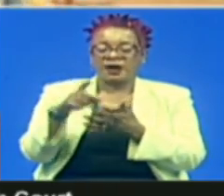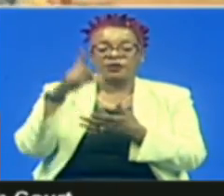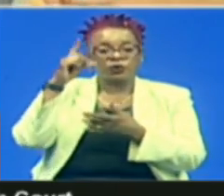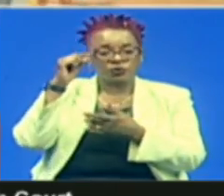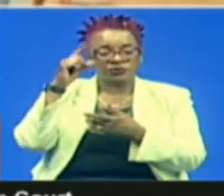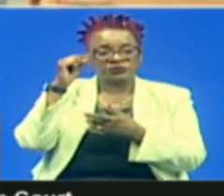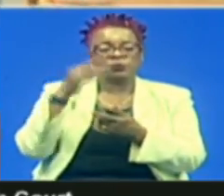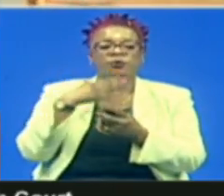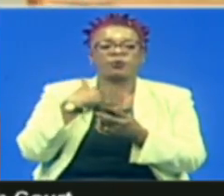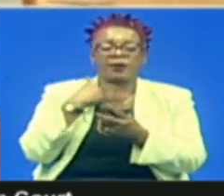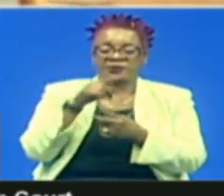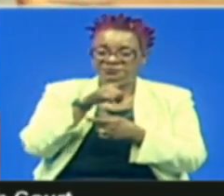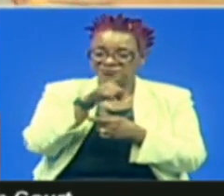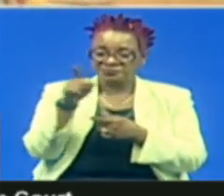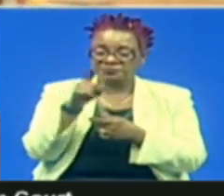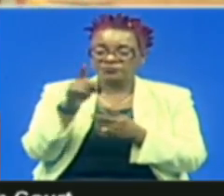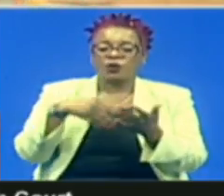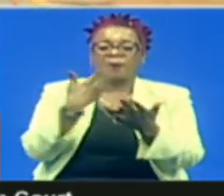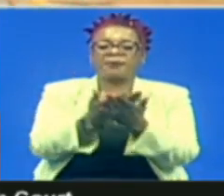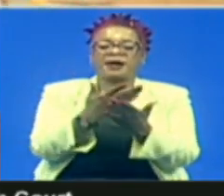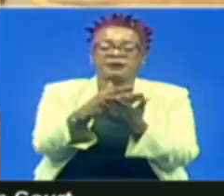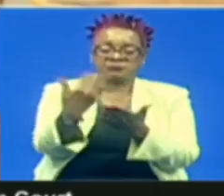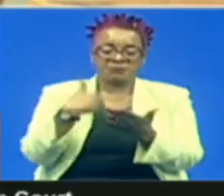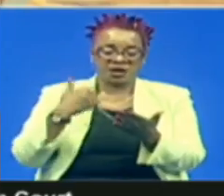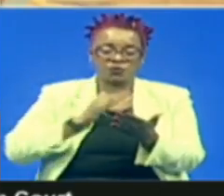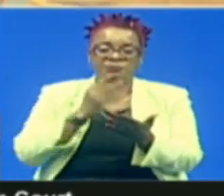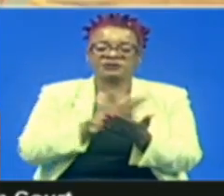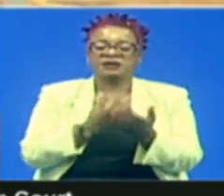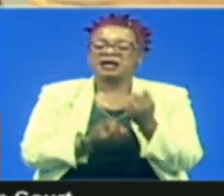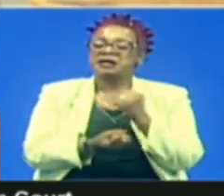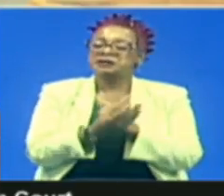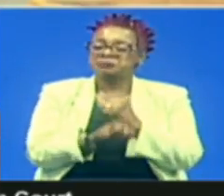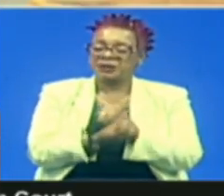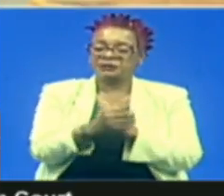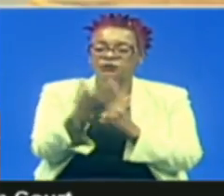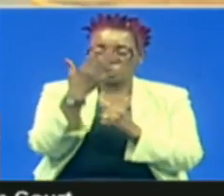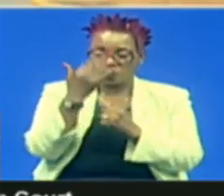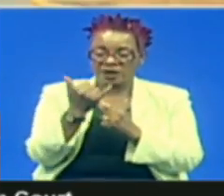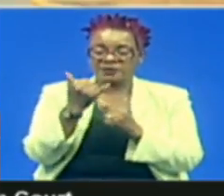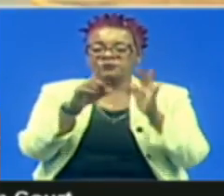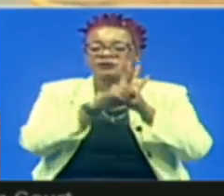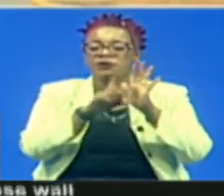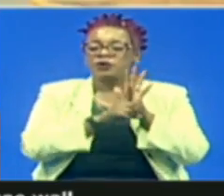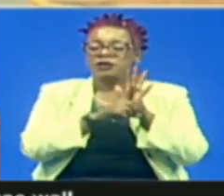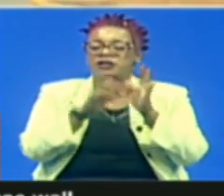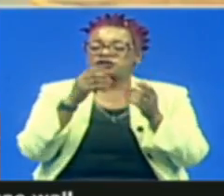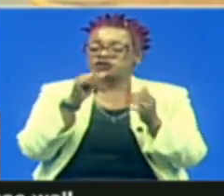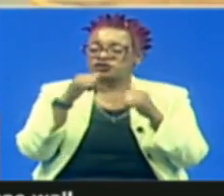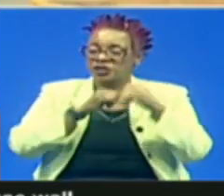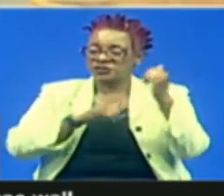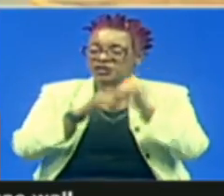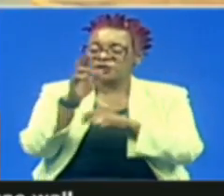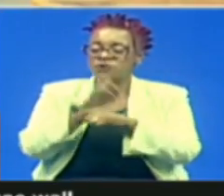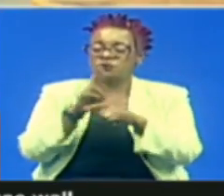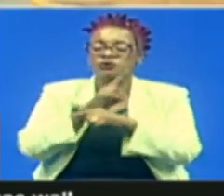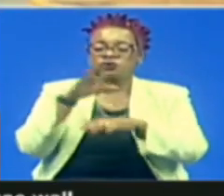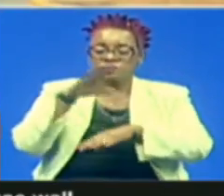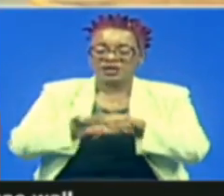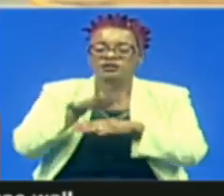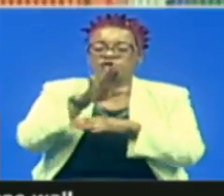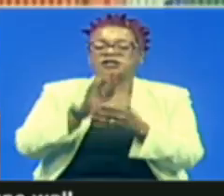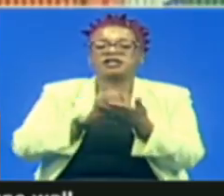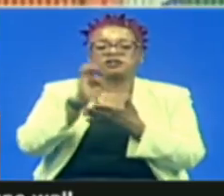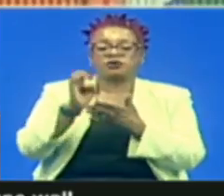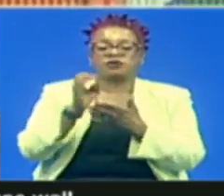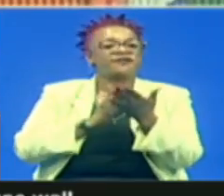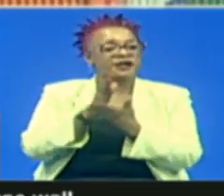we want them to come and appear before my committee and to explain to us what legal structures did they use to be able to get those exclusive